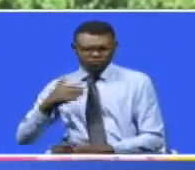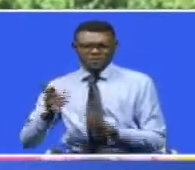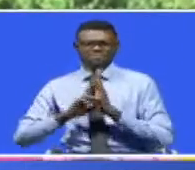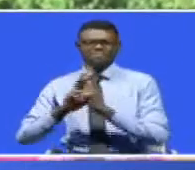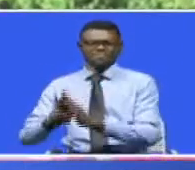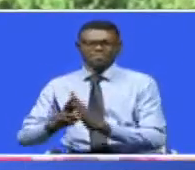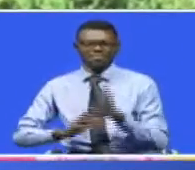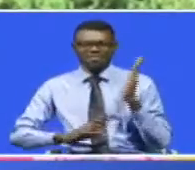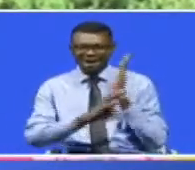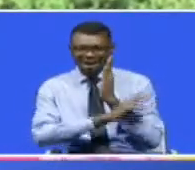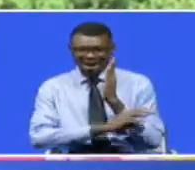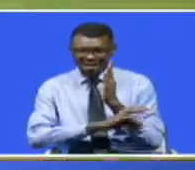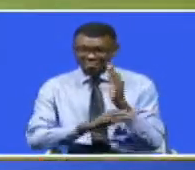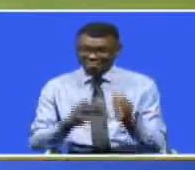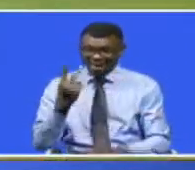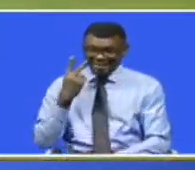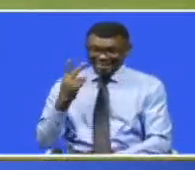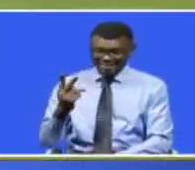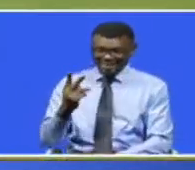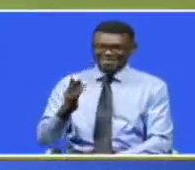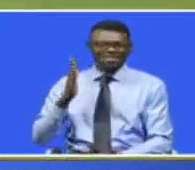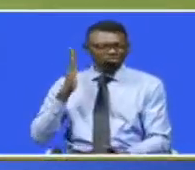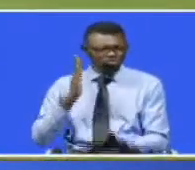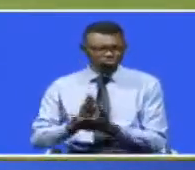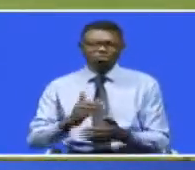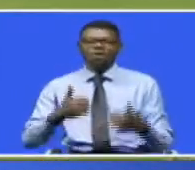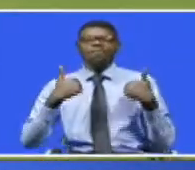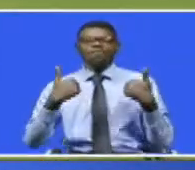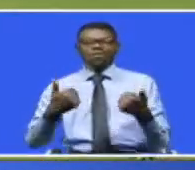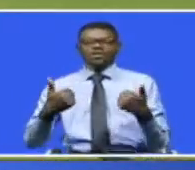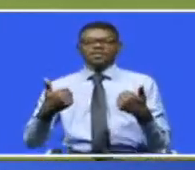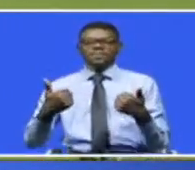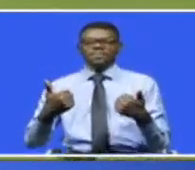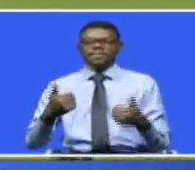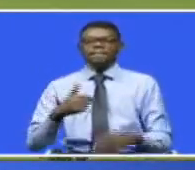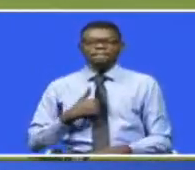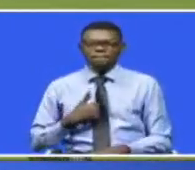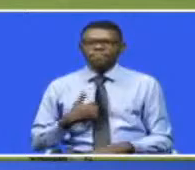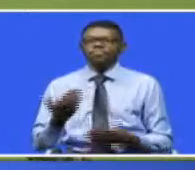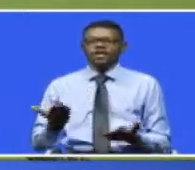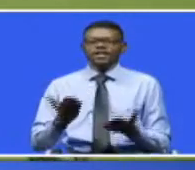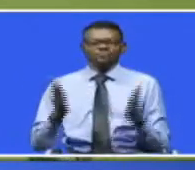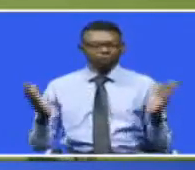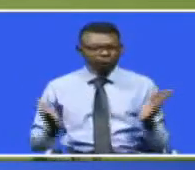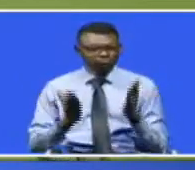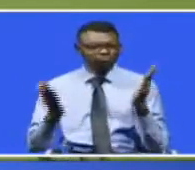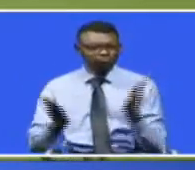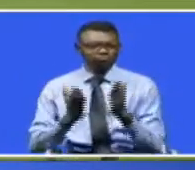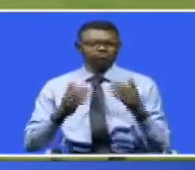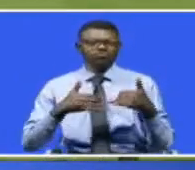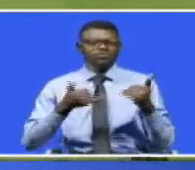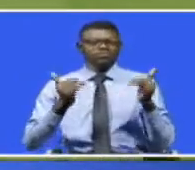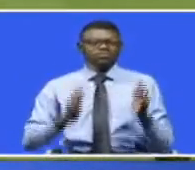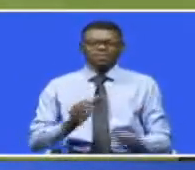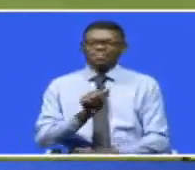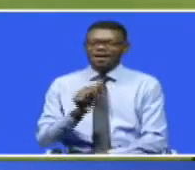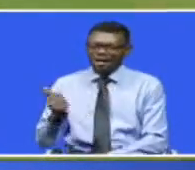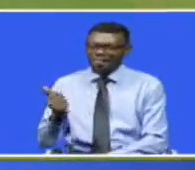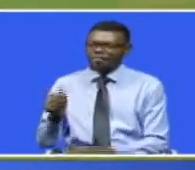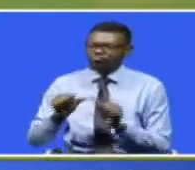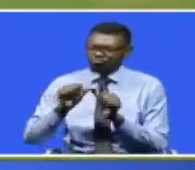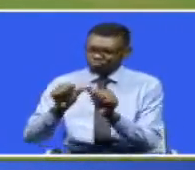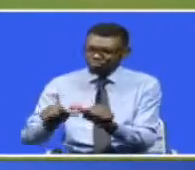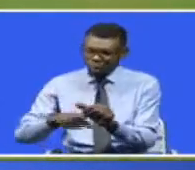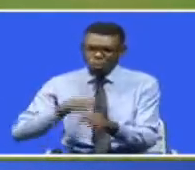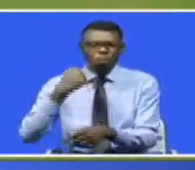the country, naona. Naweza sema ilikuwa poa, amekuwa na performance poa. So naweza urge tu my players wenzangu tuendelee tu na hiyo effort